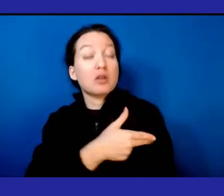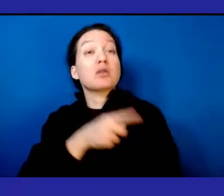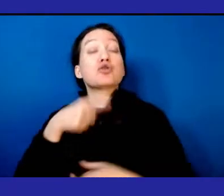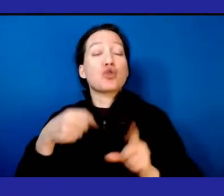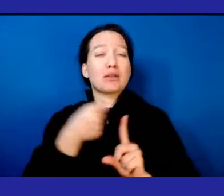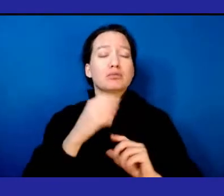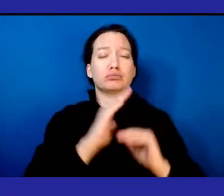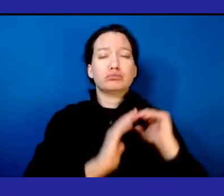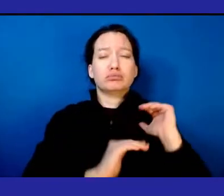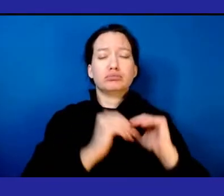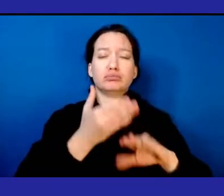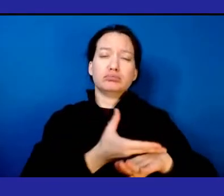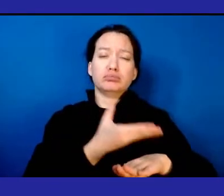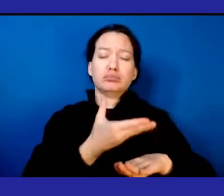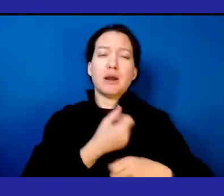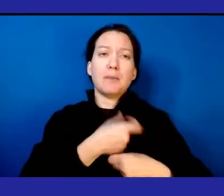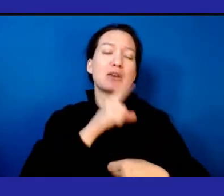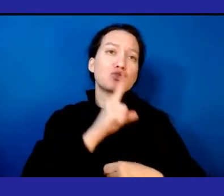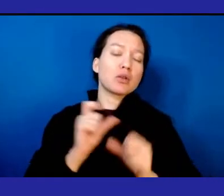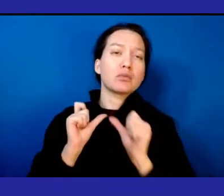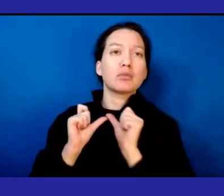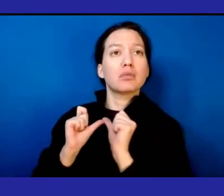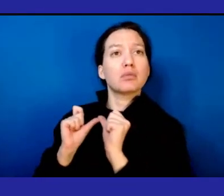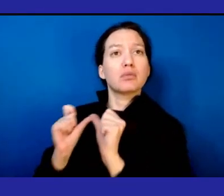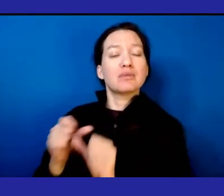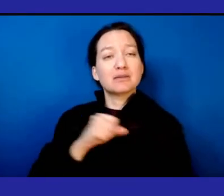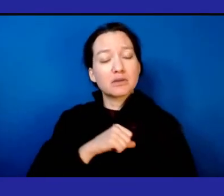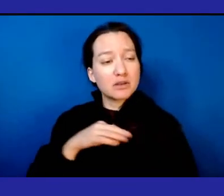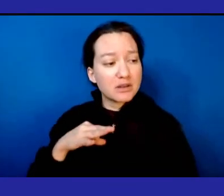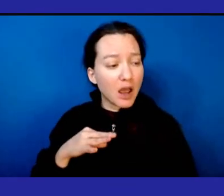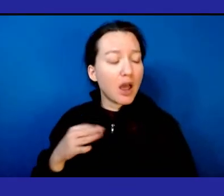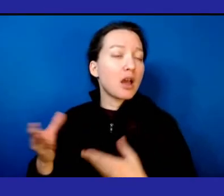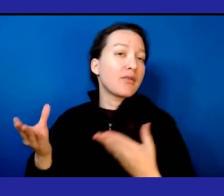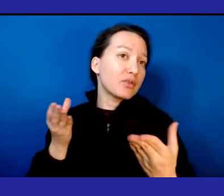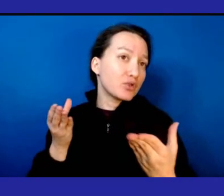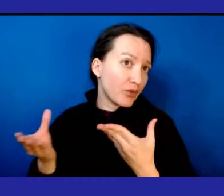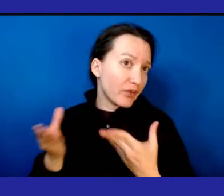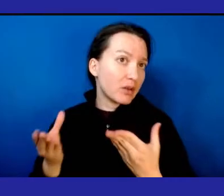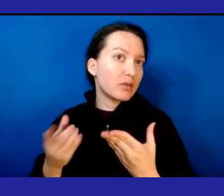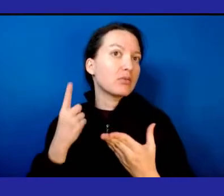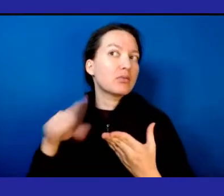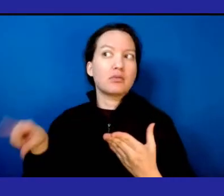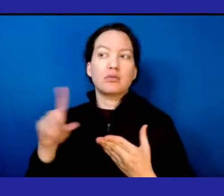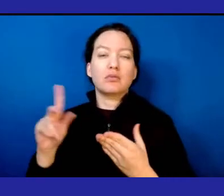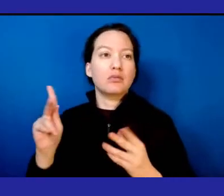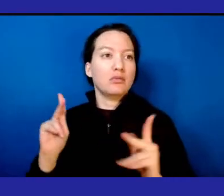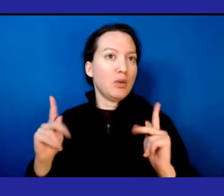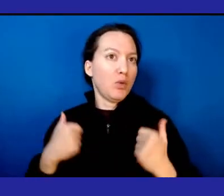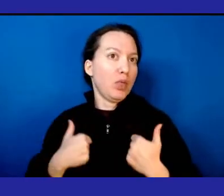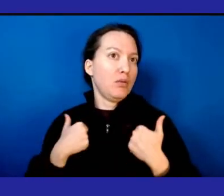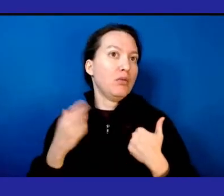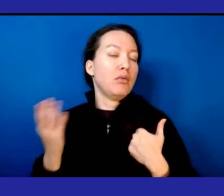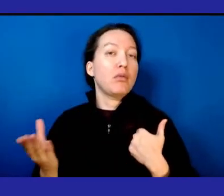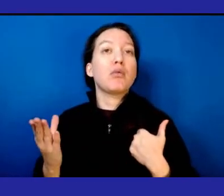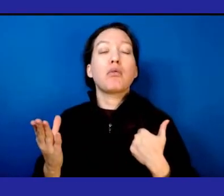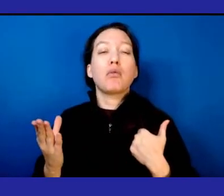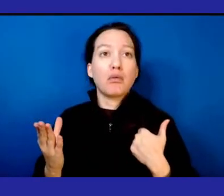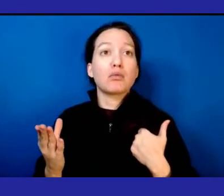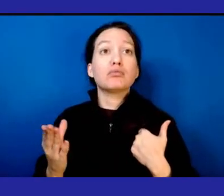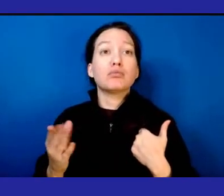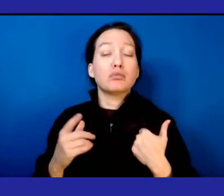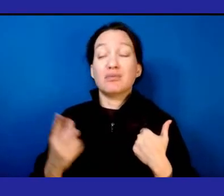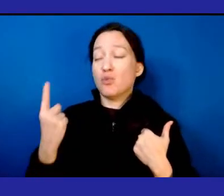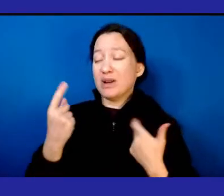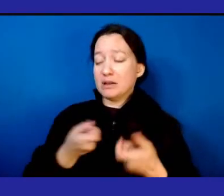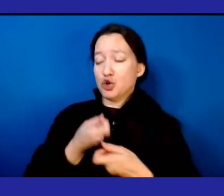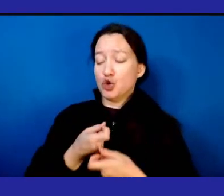to ensure continuity of staffing and services for residents. During the past year,